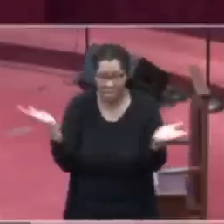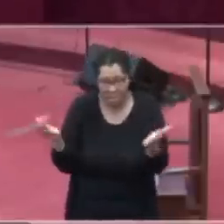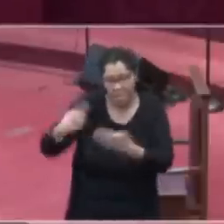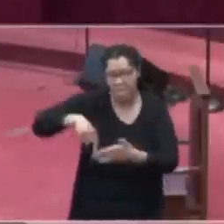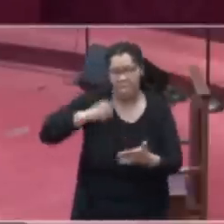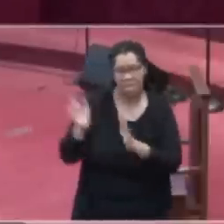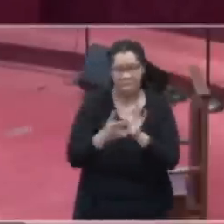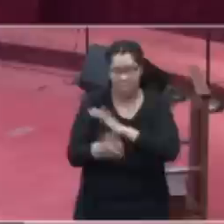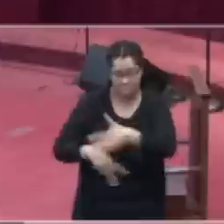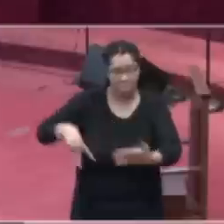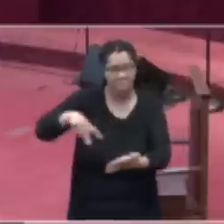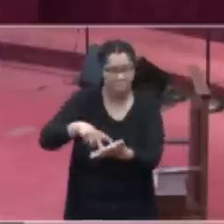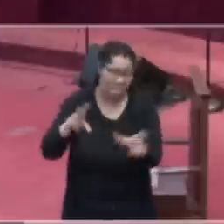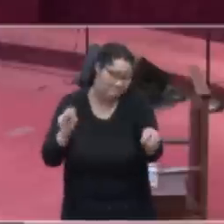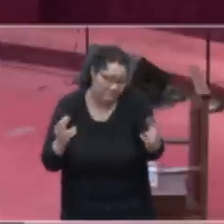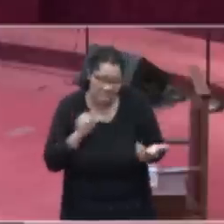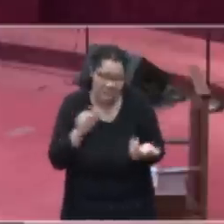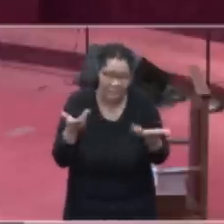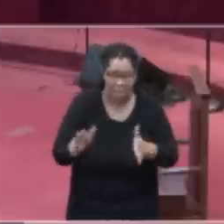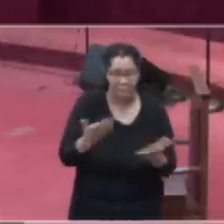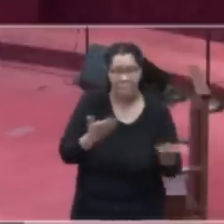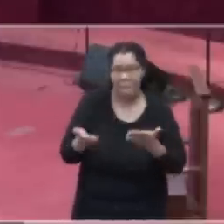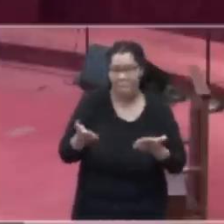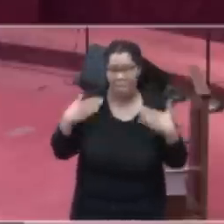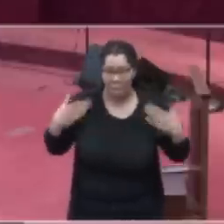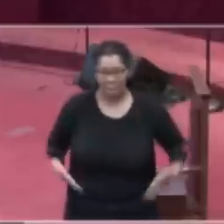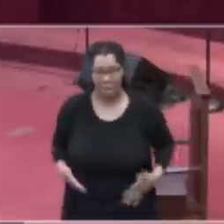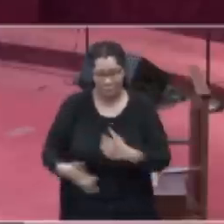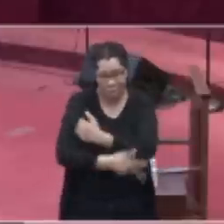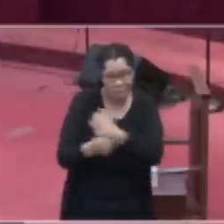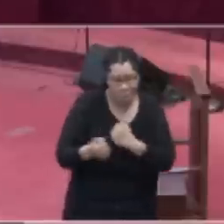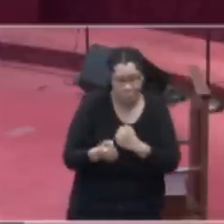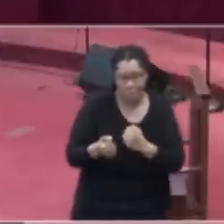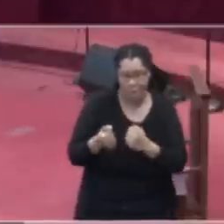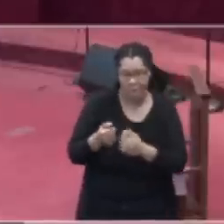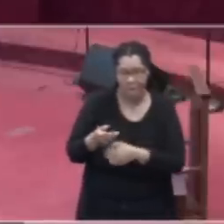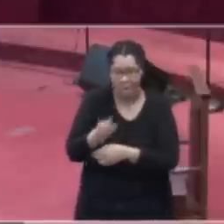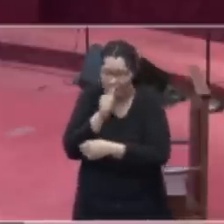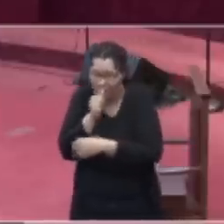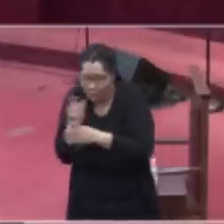Jesus rose from the dead, or perhaps his body was stolen and held somewhere in